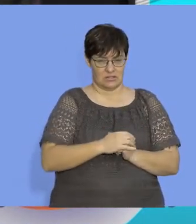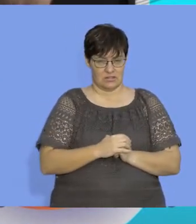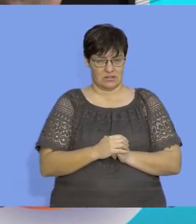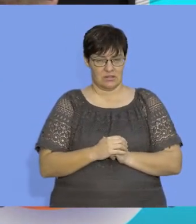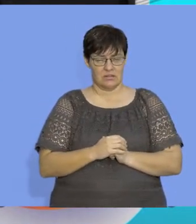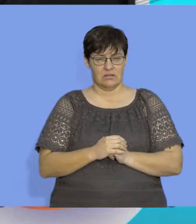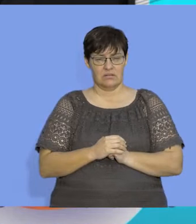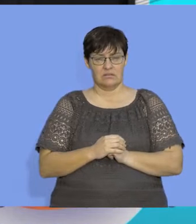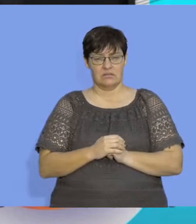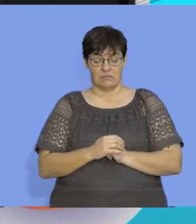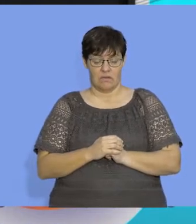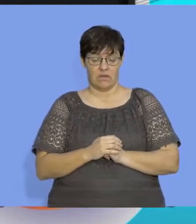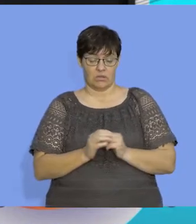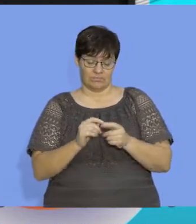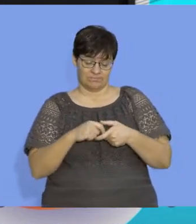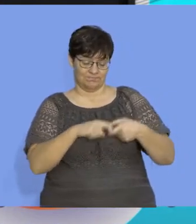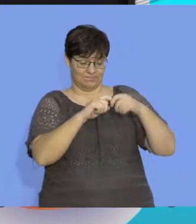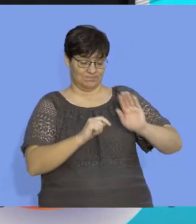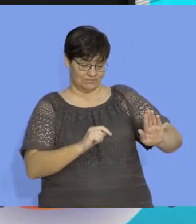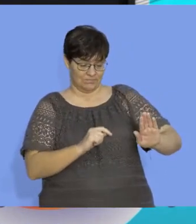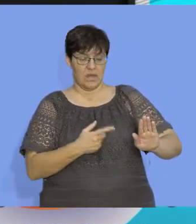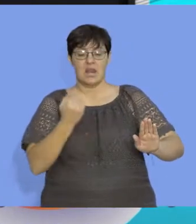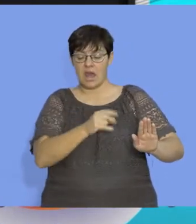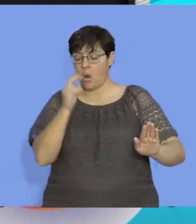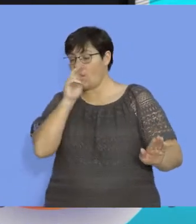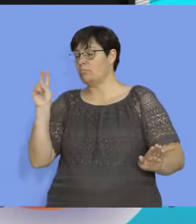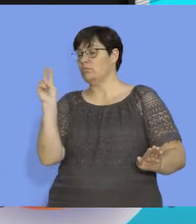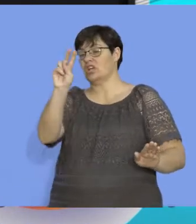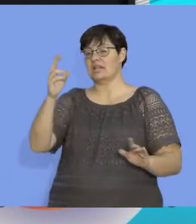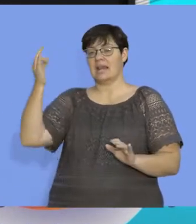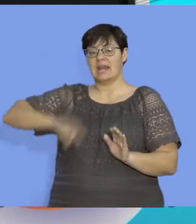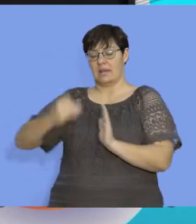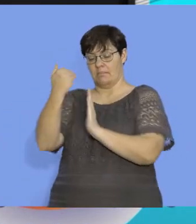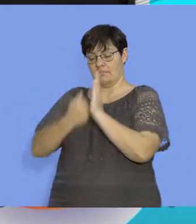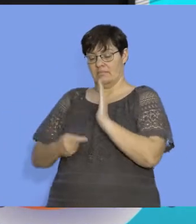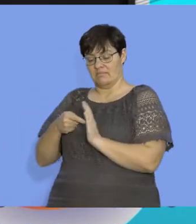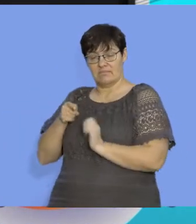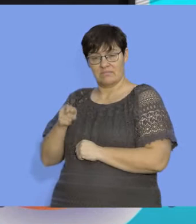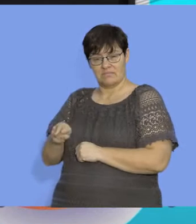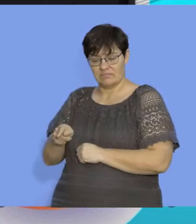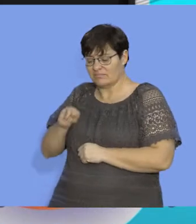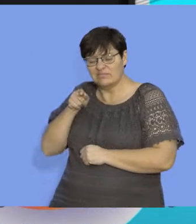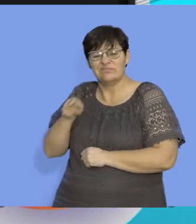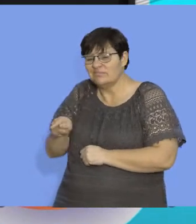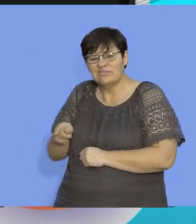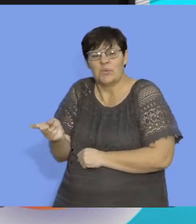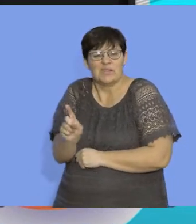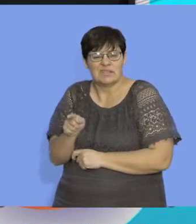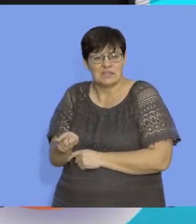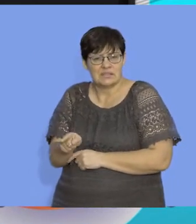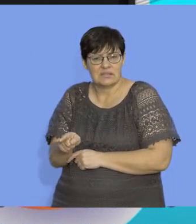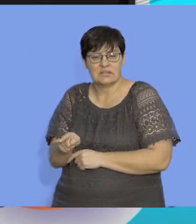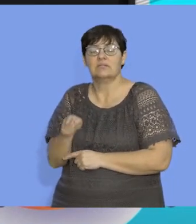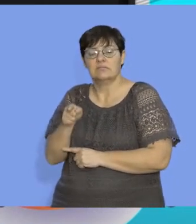put that aside. Now we bring in the projected income statement. What is the projected income statement? Your